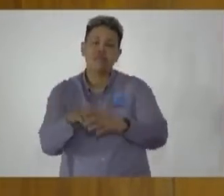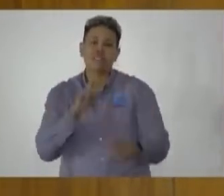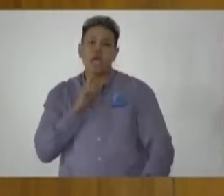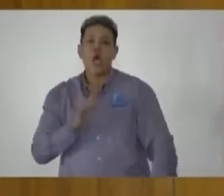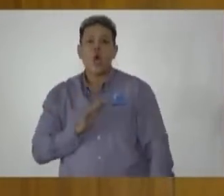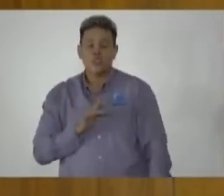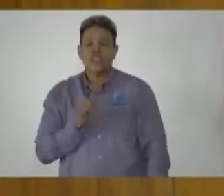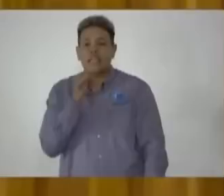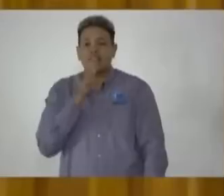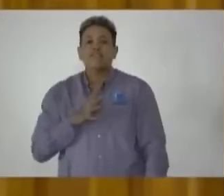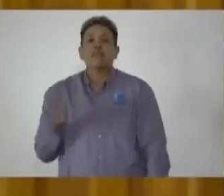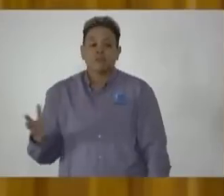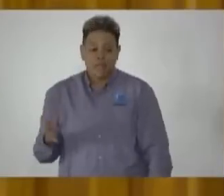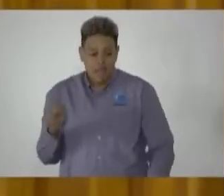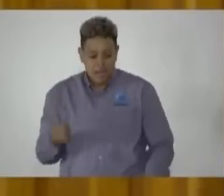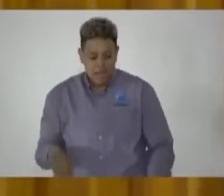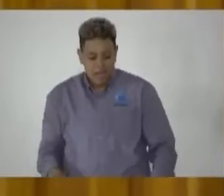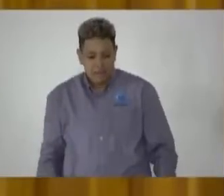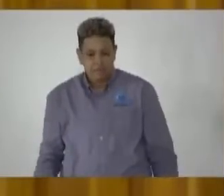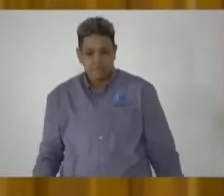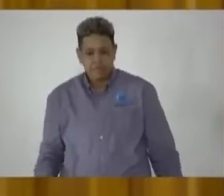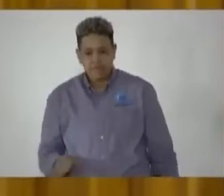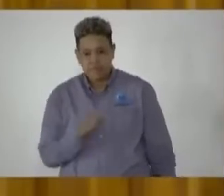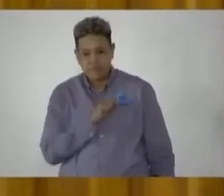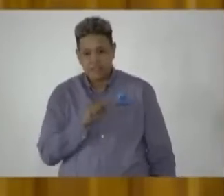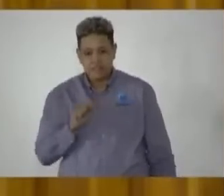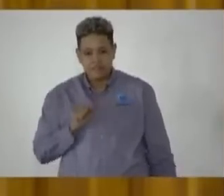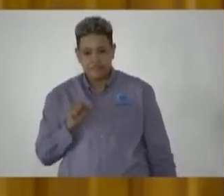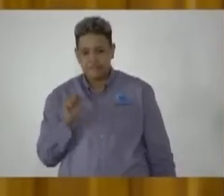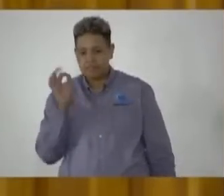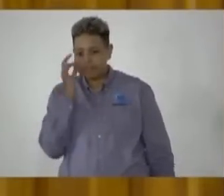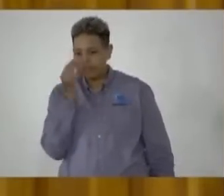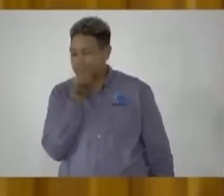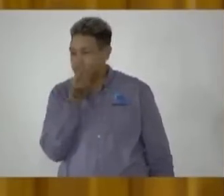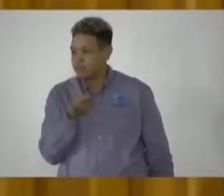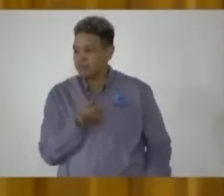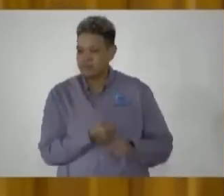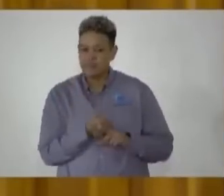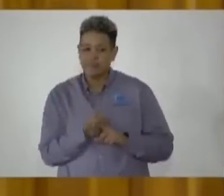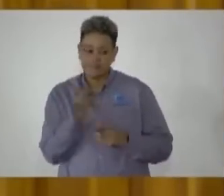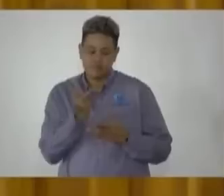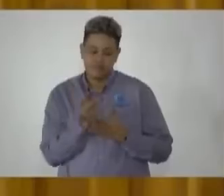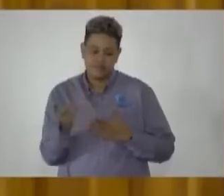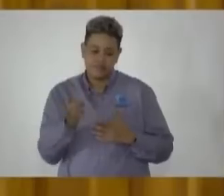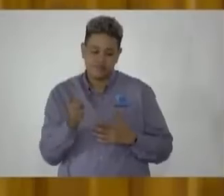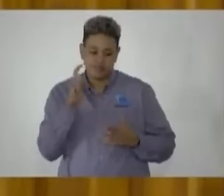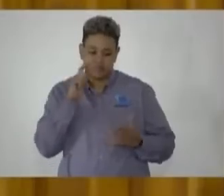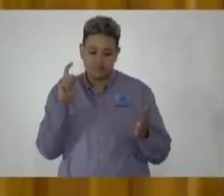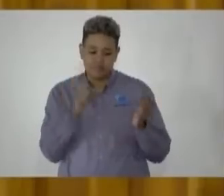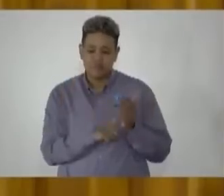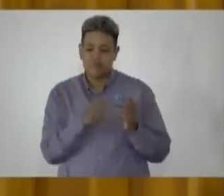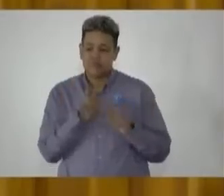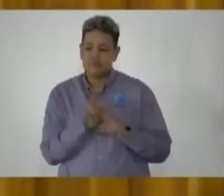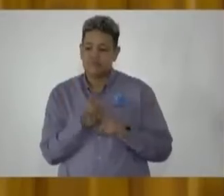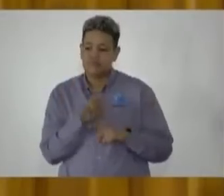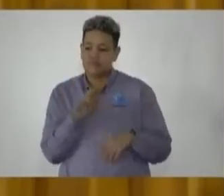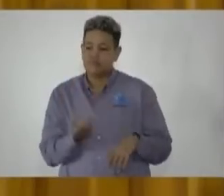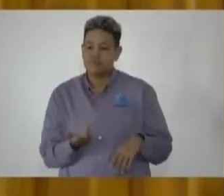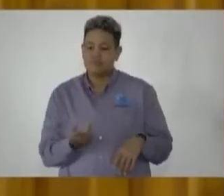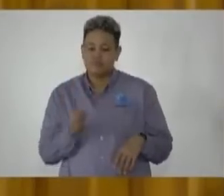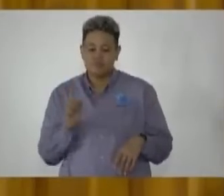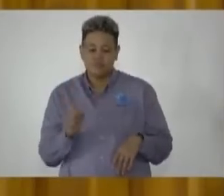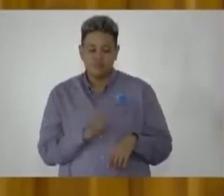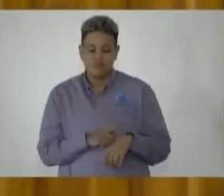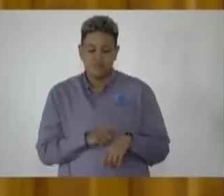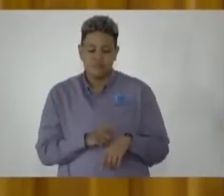outstanding female. And Senator Morris, you failed to recognize that one